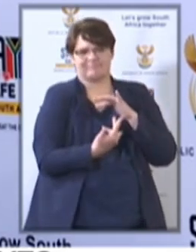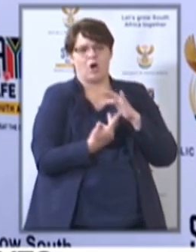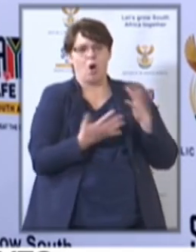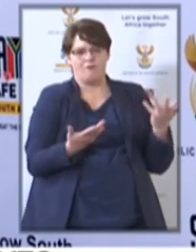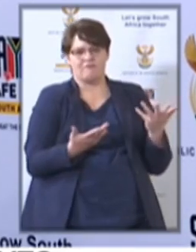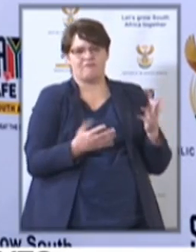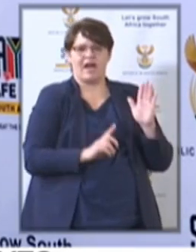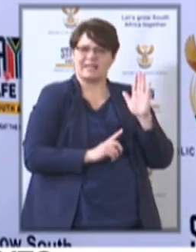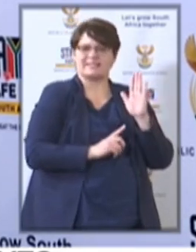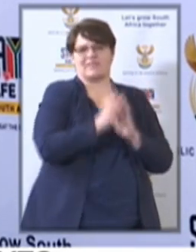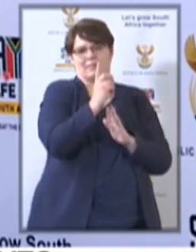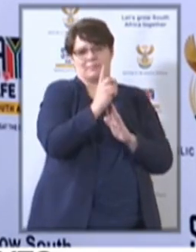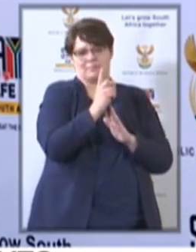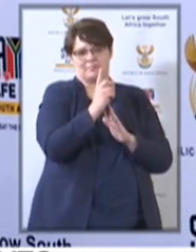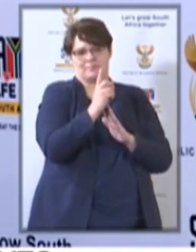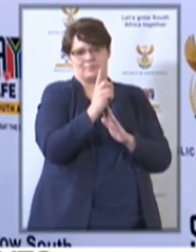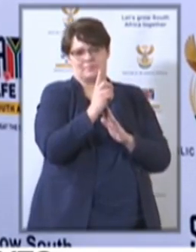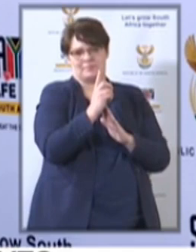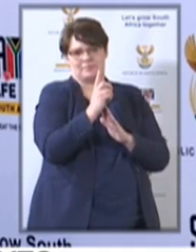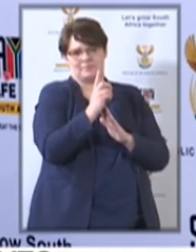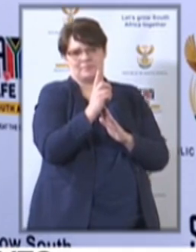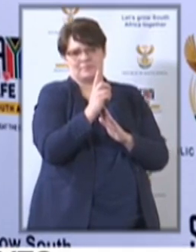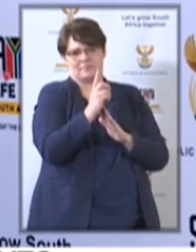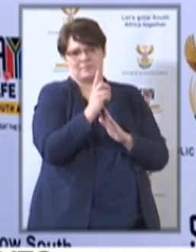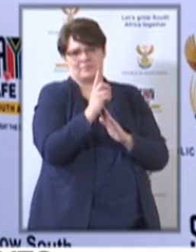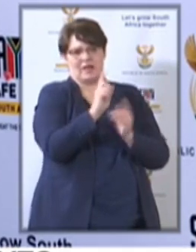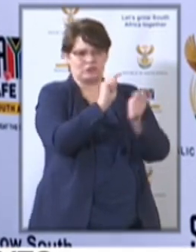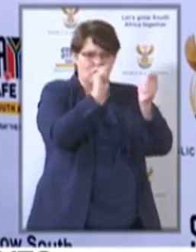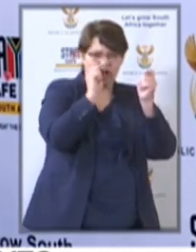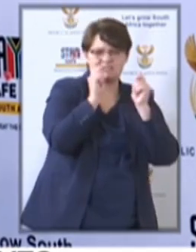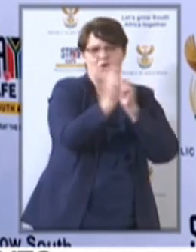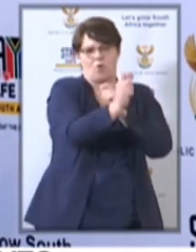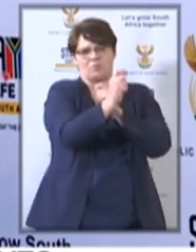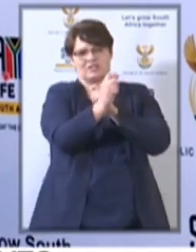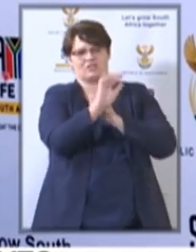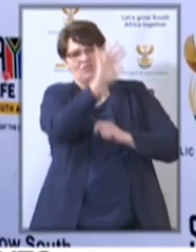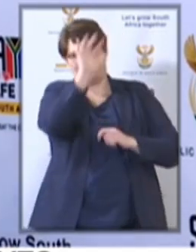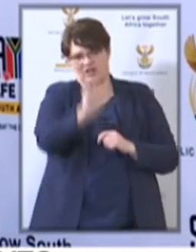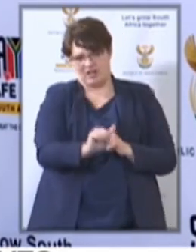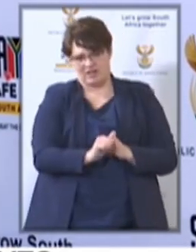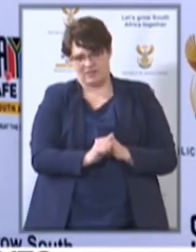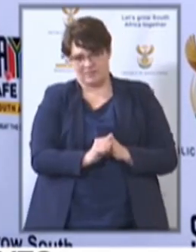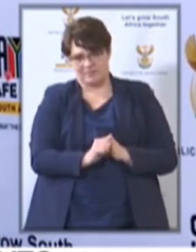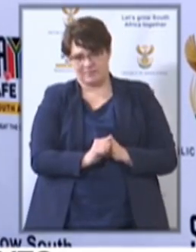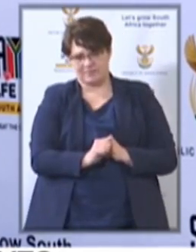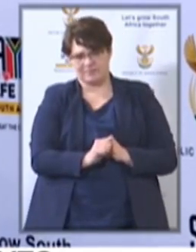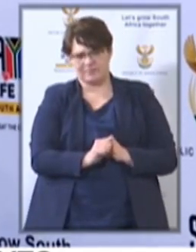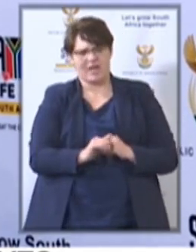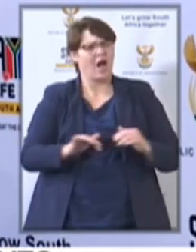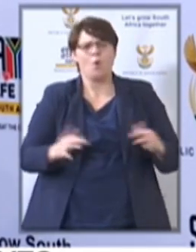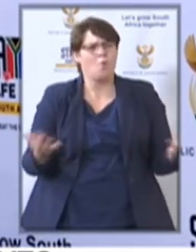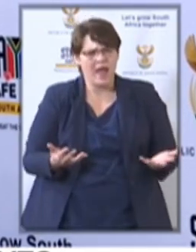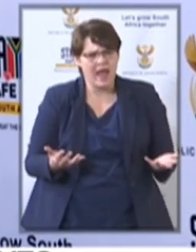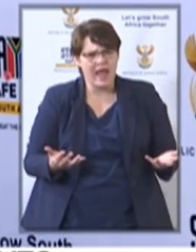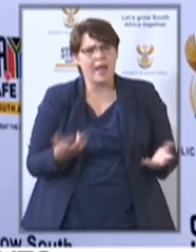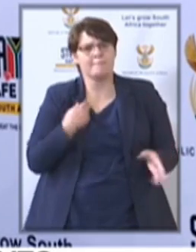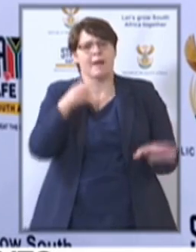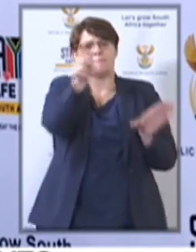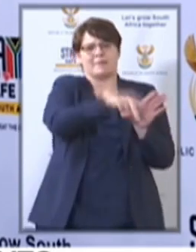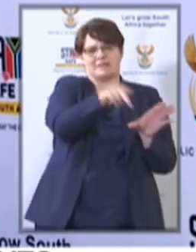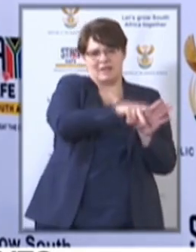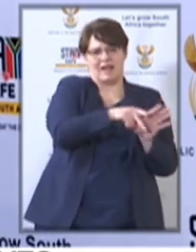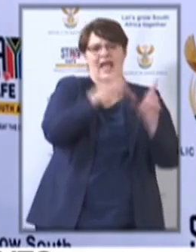of a developing and transformed South Africa, especially in terms of participation